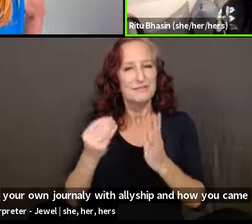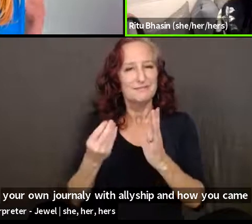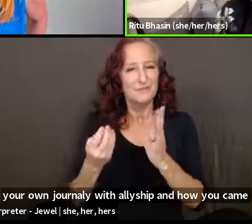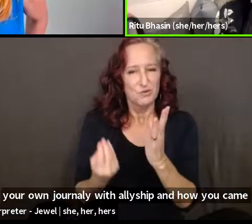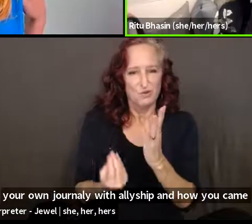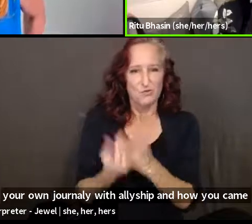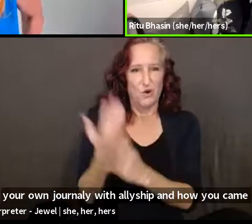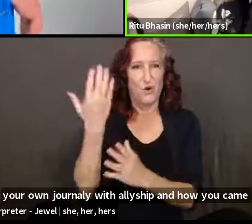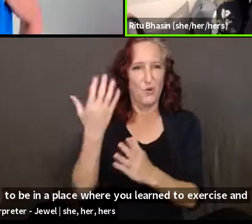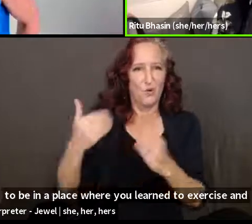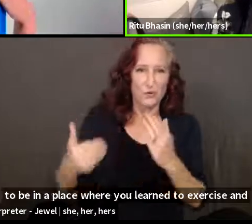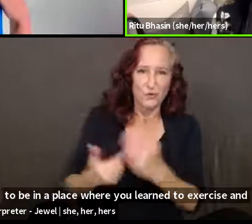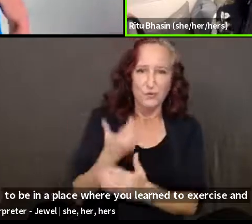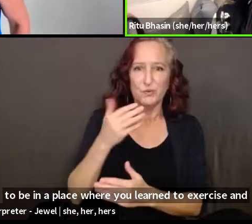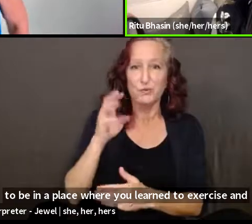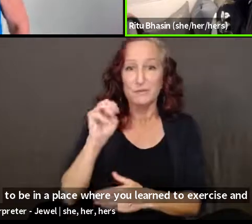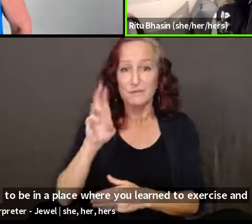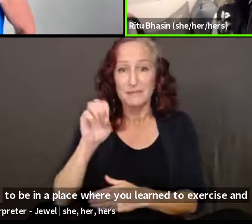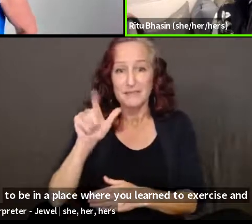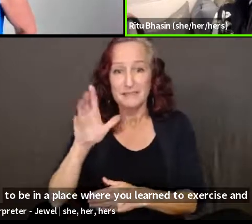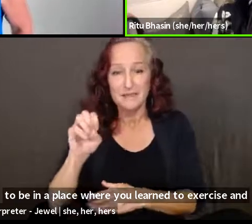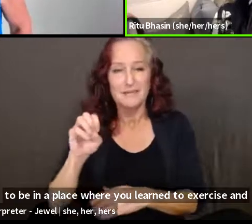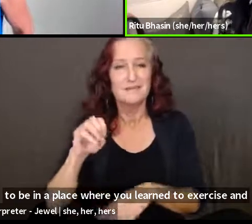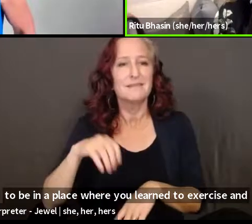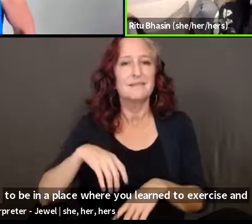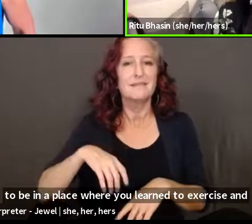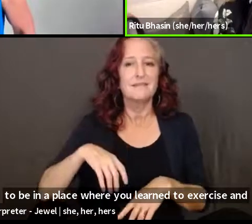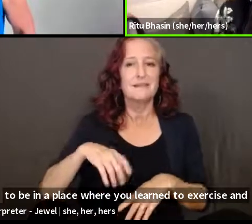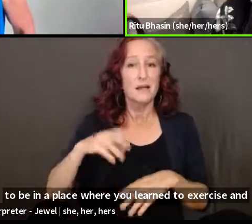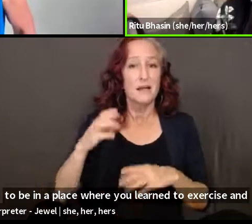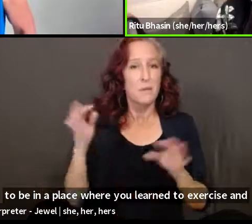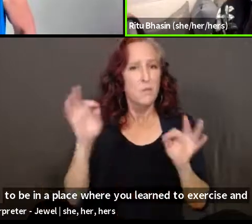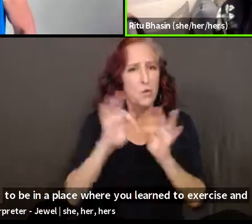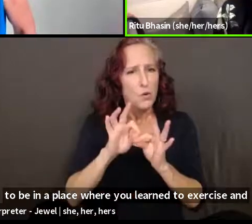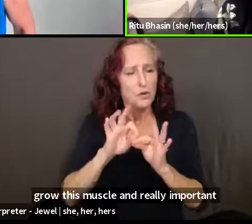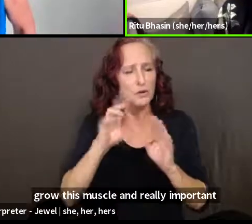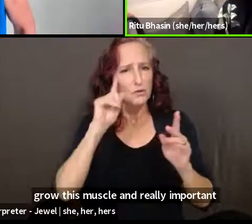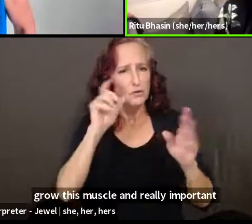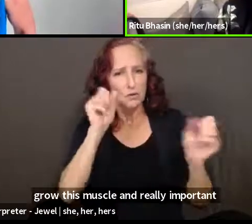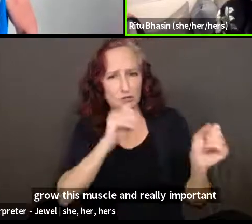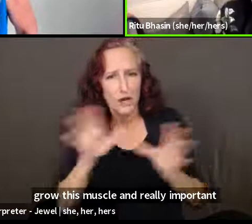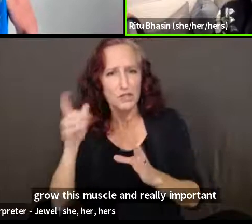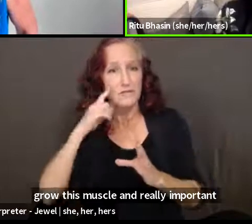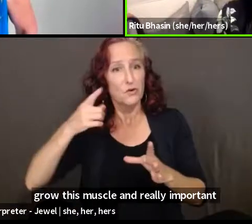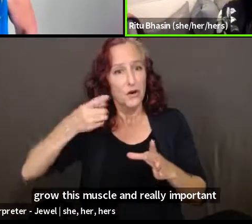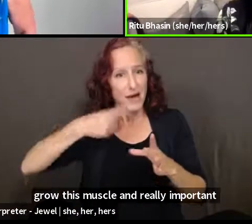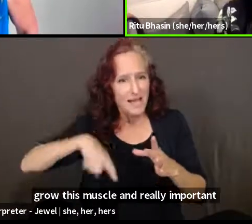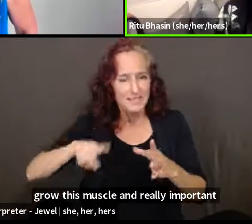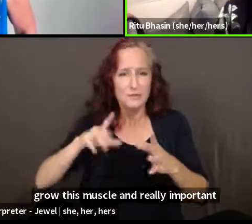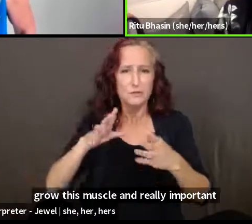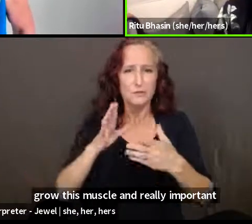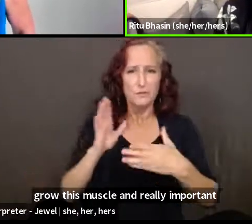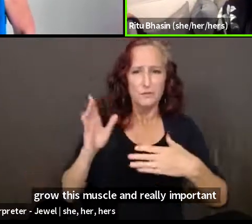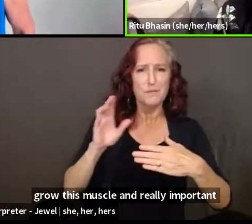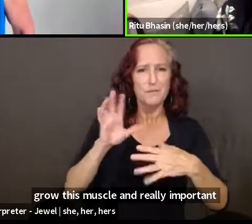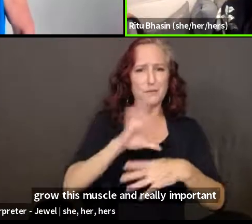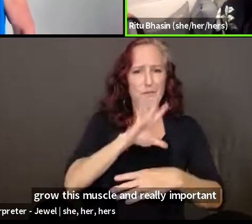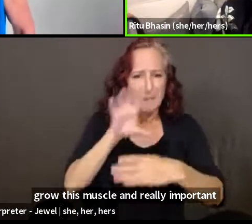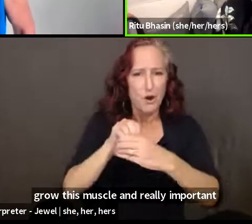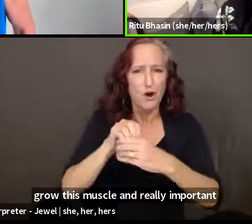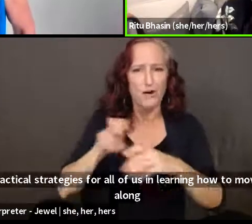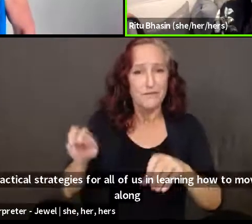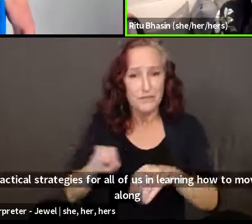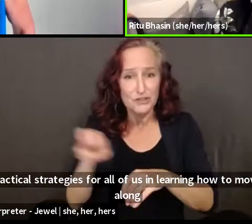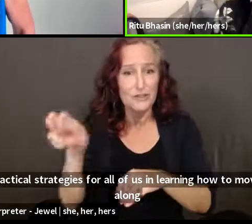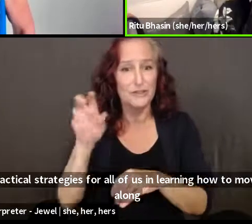and really important practical strategies for all of us in learning how to move along the continuum as well.